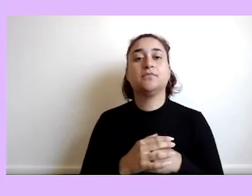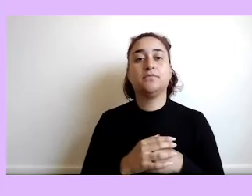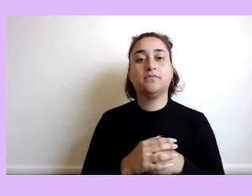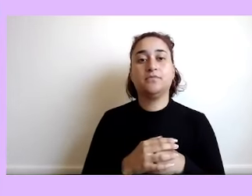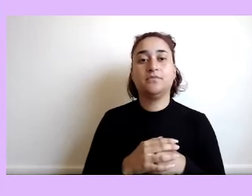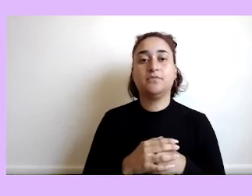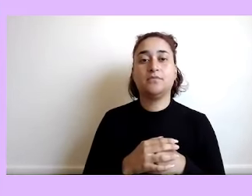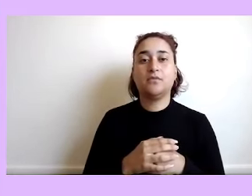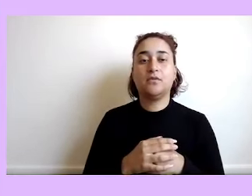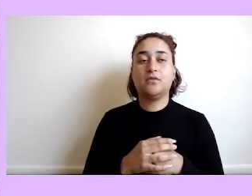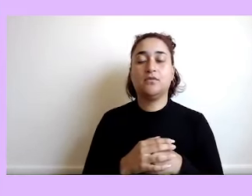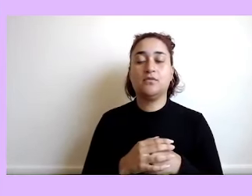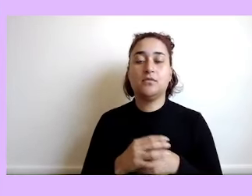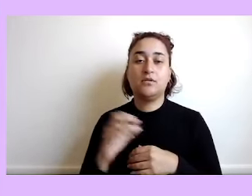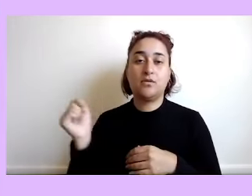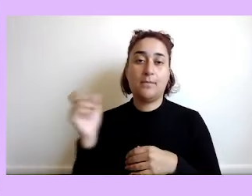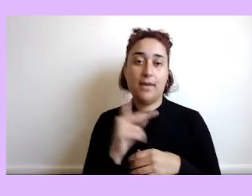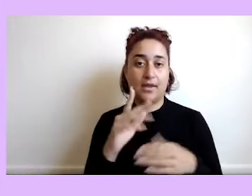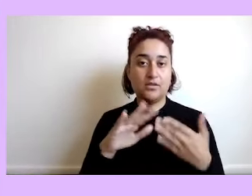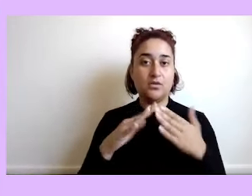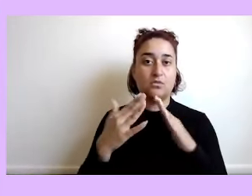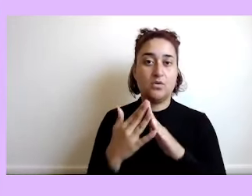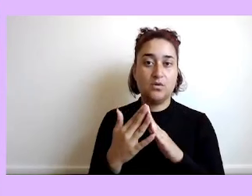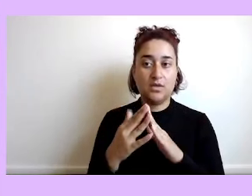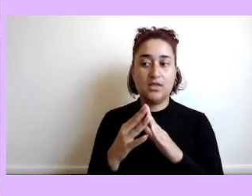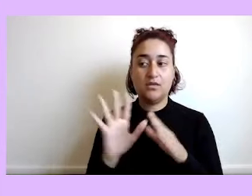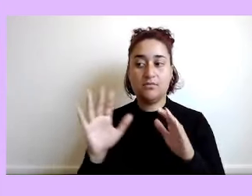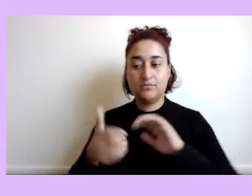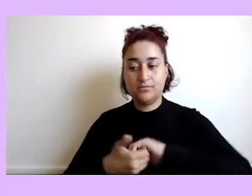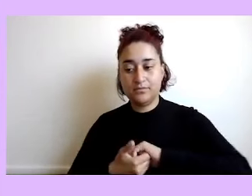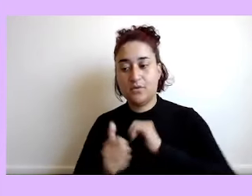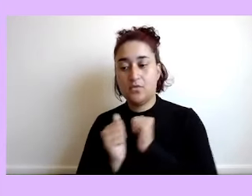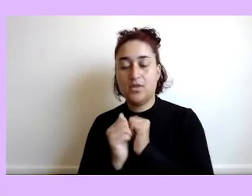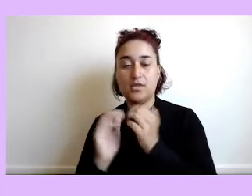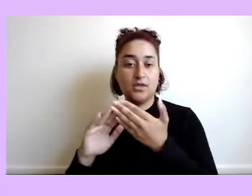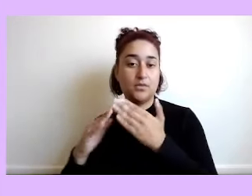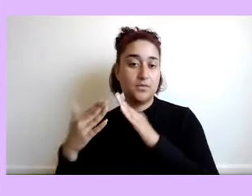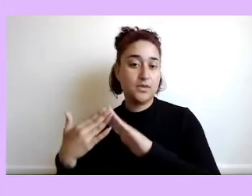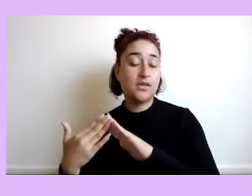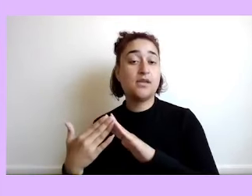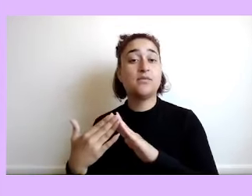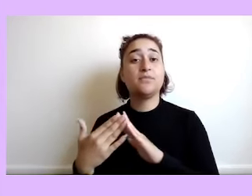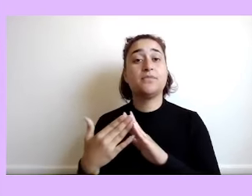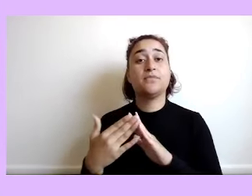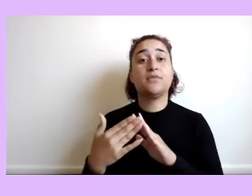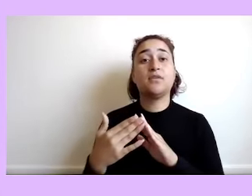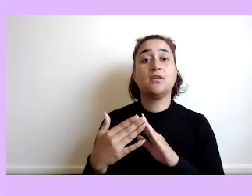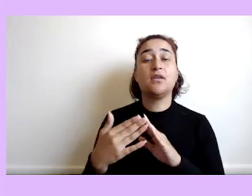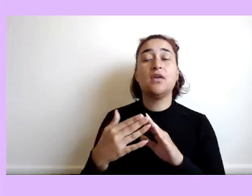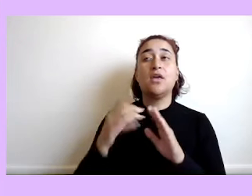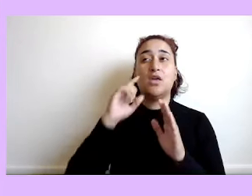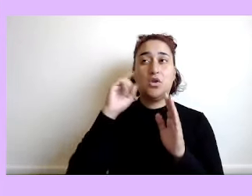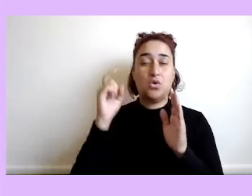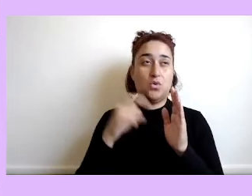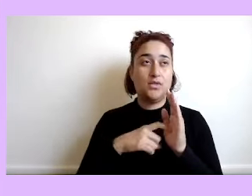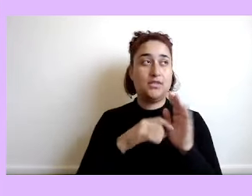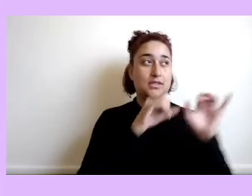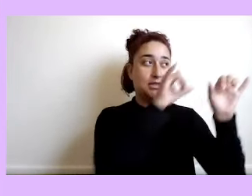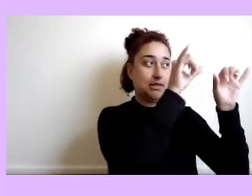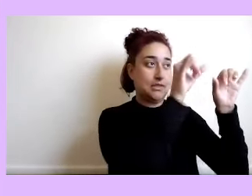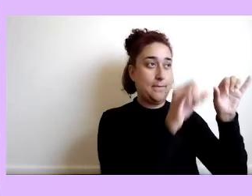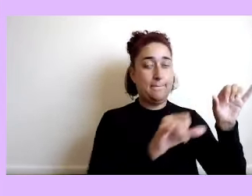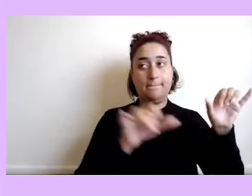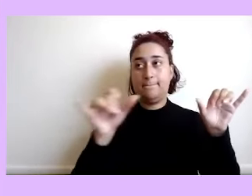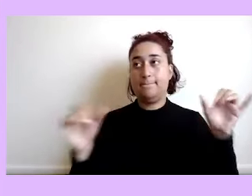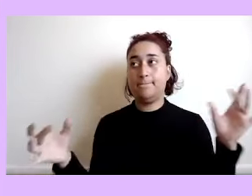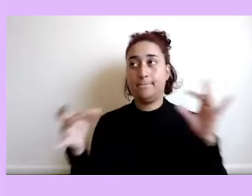repurposed back to community with community. To me, the thread that brings these things together in a lot of ways is